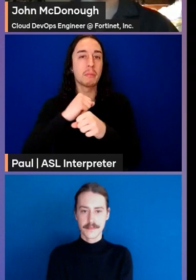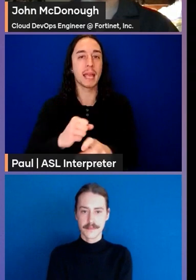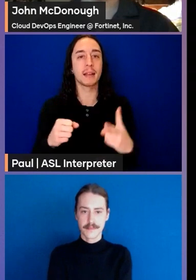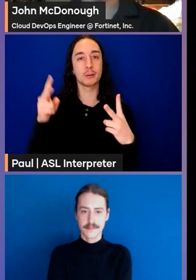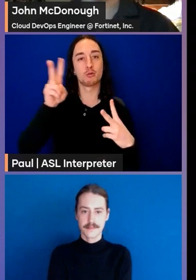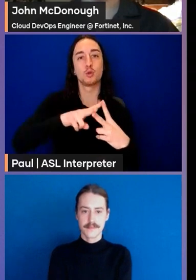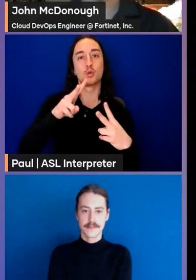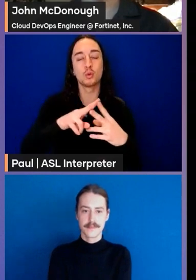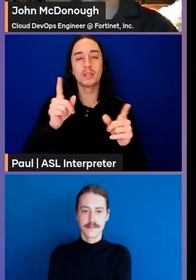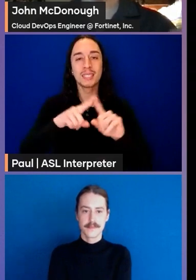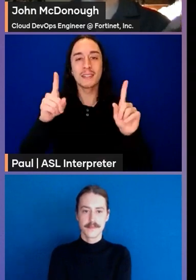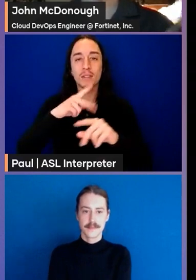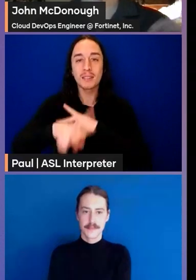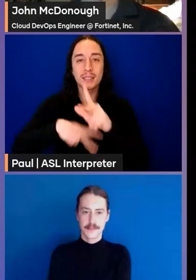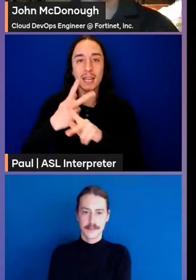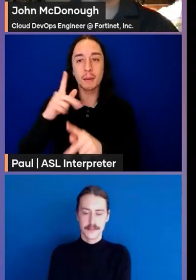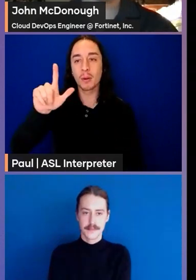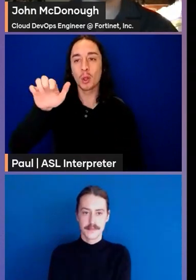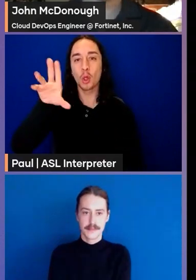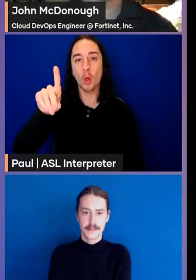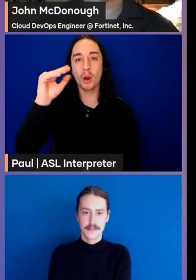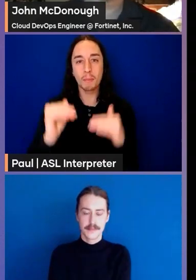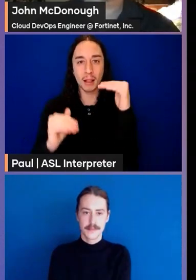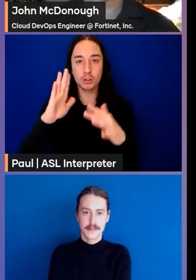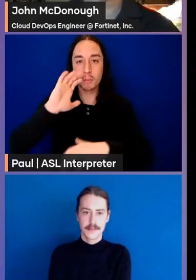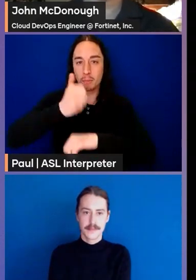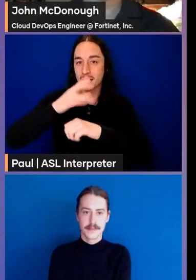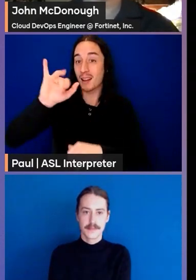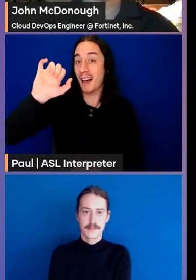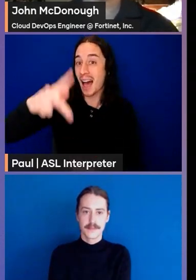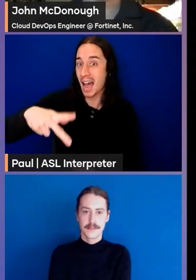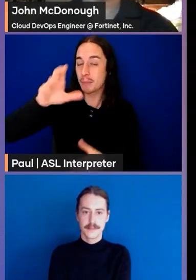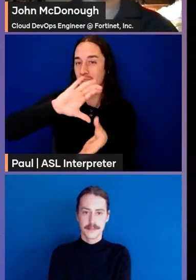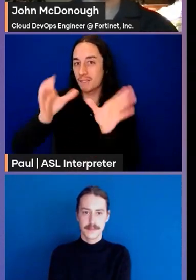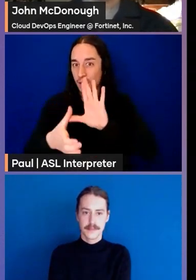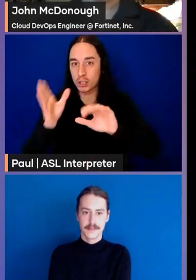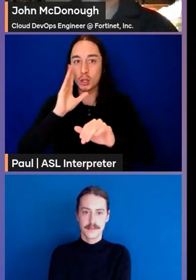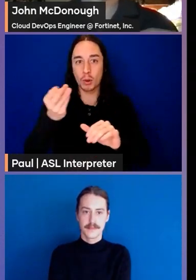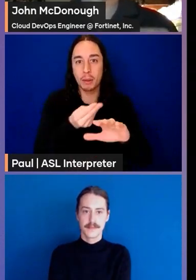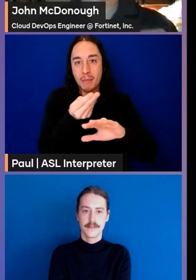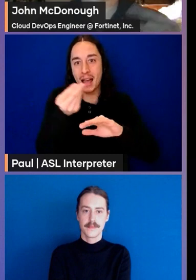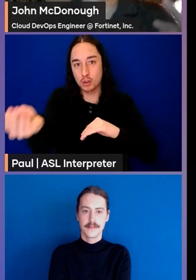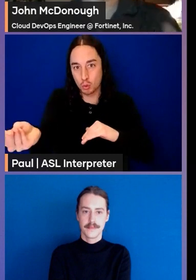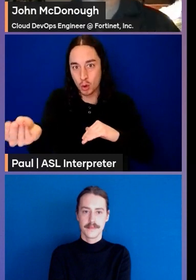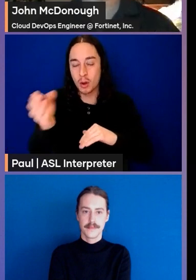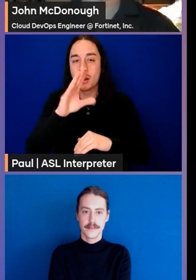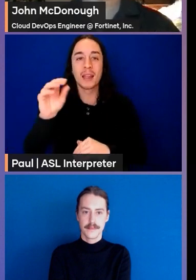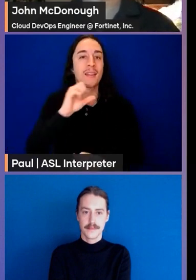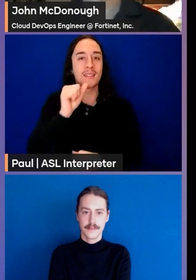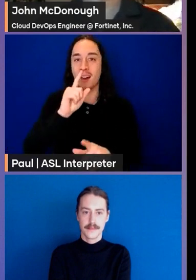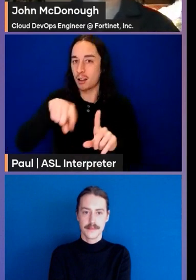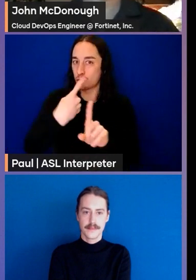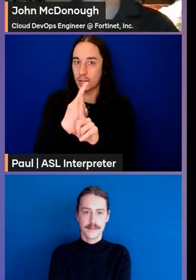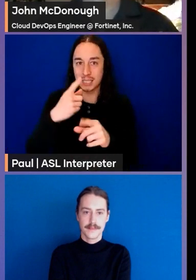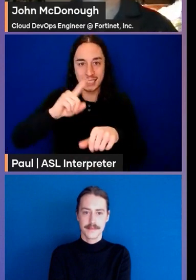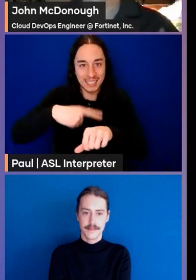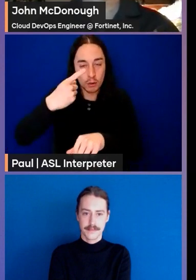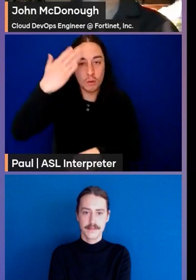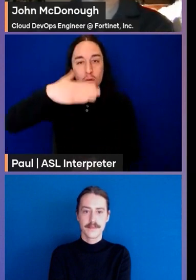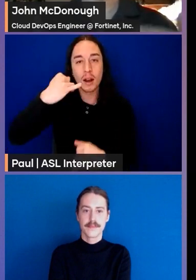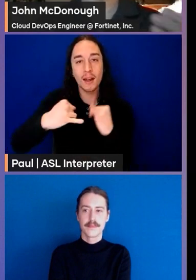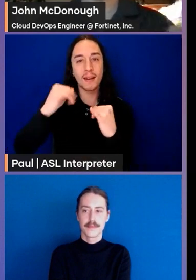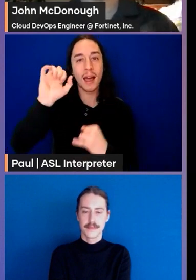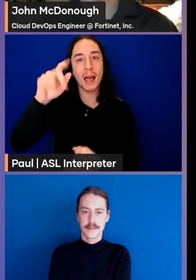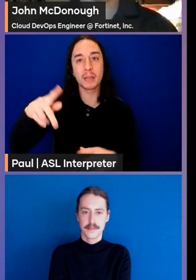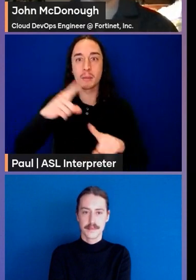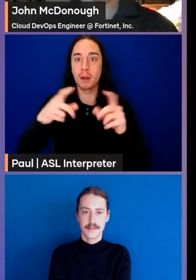of load balancers based on the IP configuration that's being passed through. And not just a single front-end IP, but as many as you